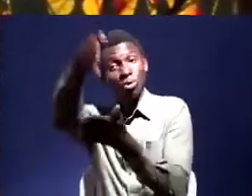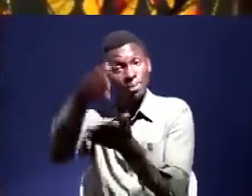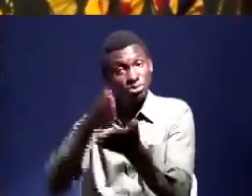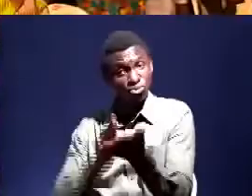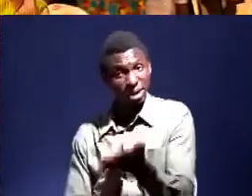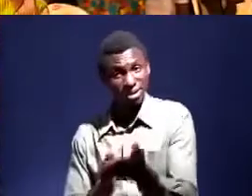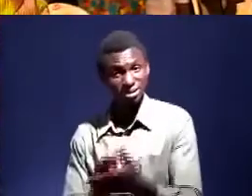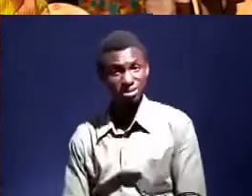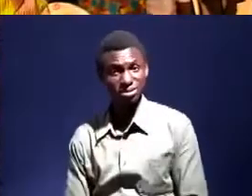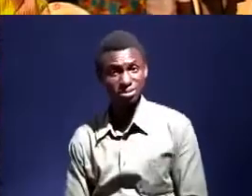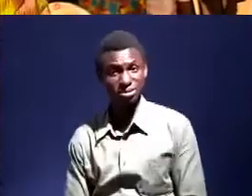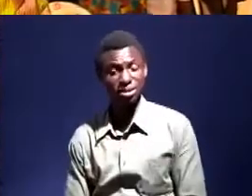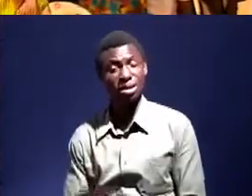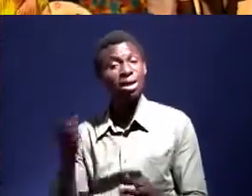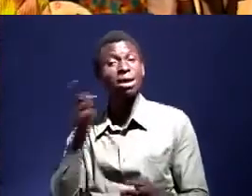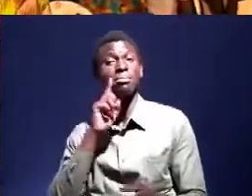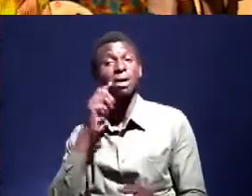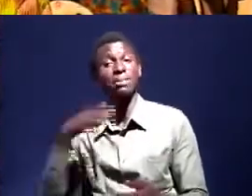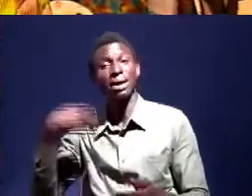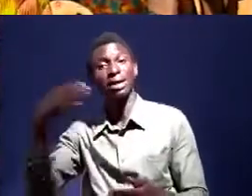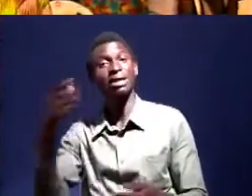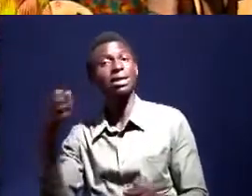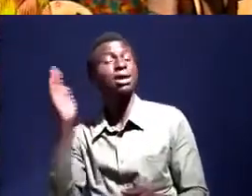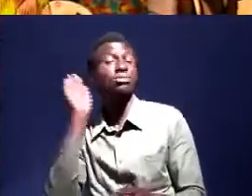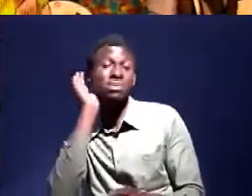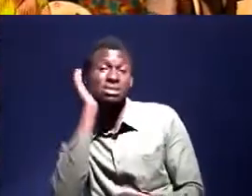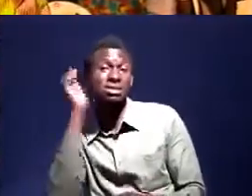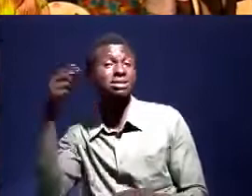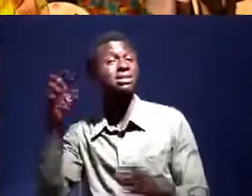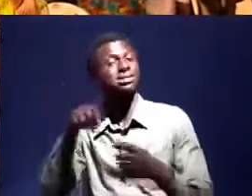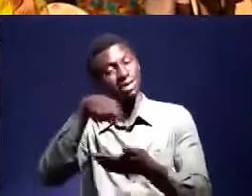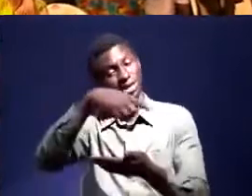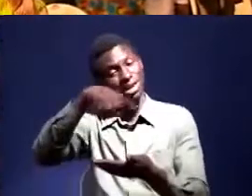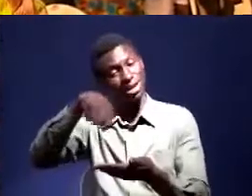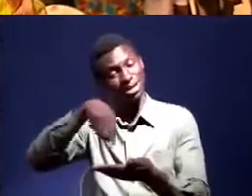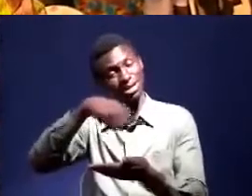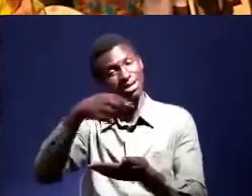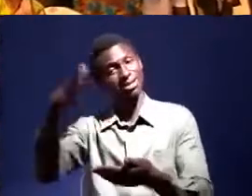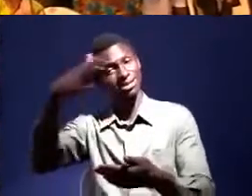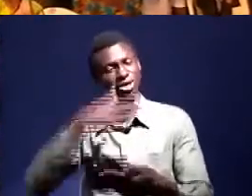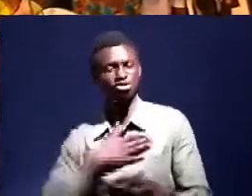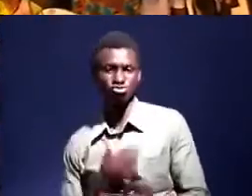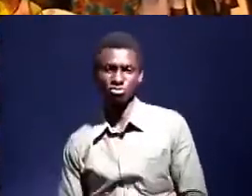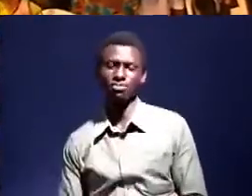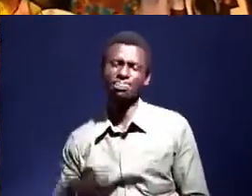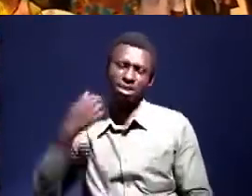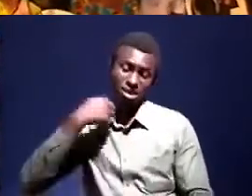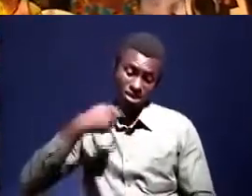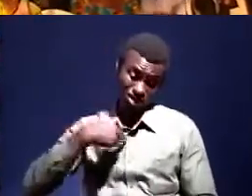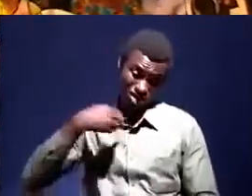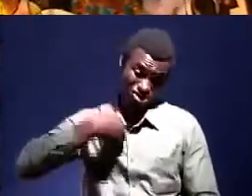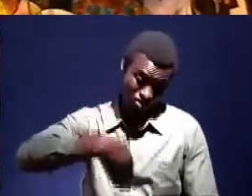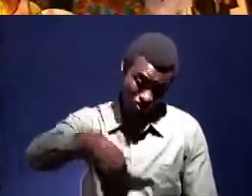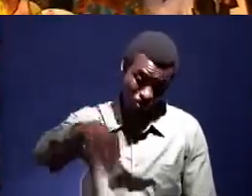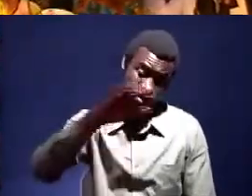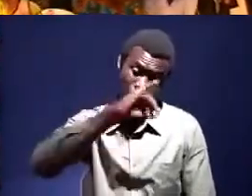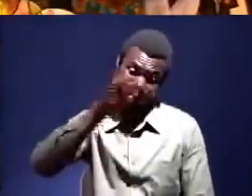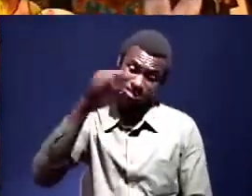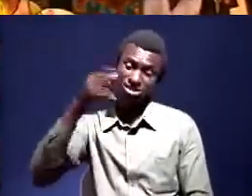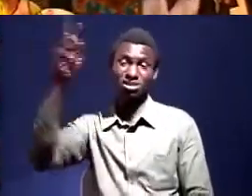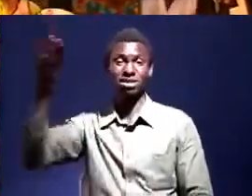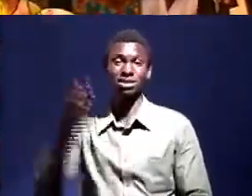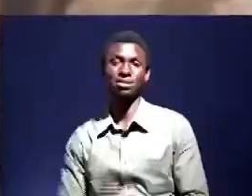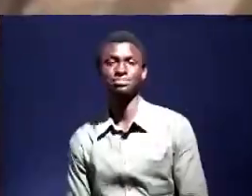zile kanda zetu. I left that city. Niliondoka kwenye jiji lile. He accepted Christ. Alimkubali Yesu. He